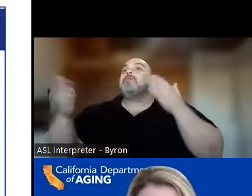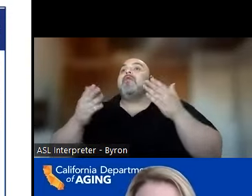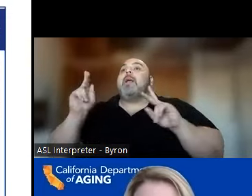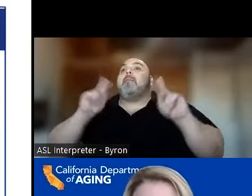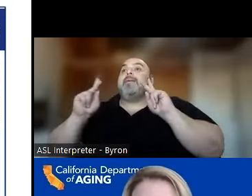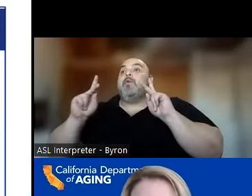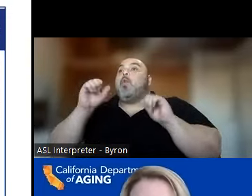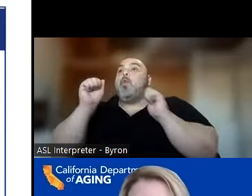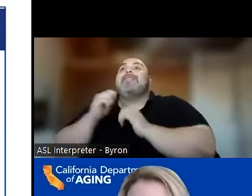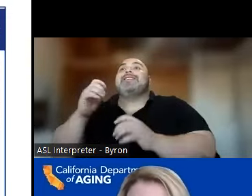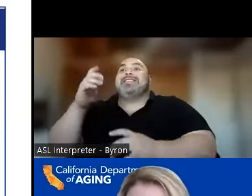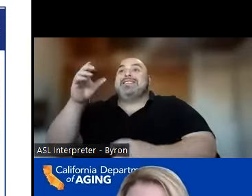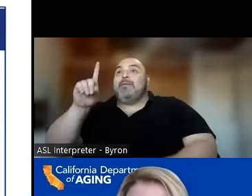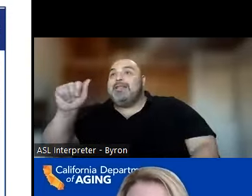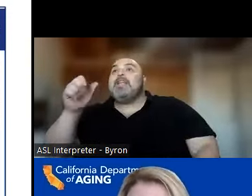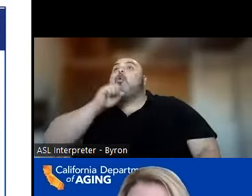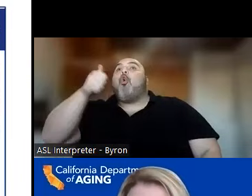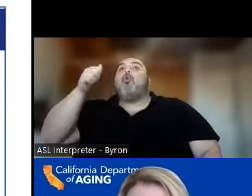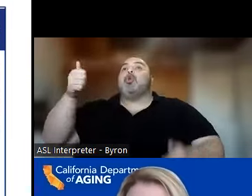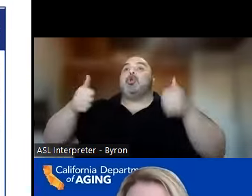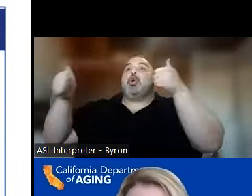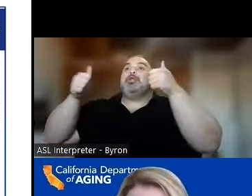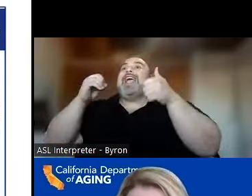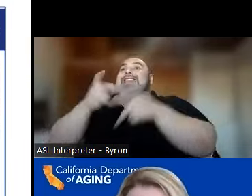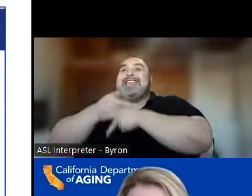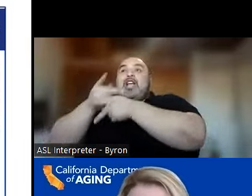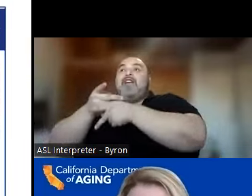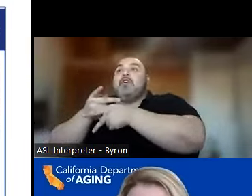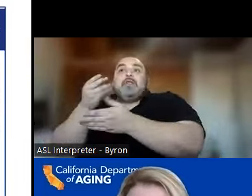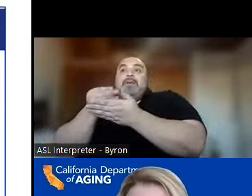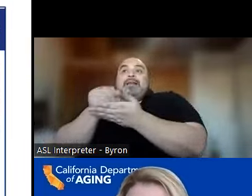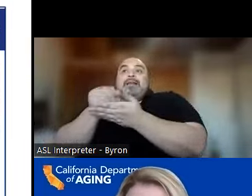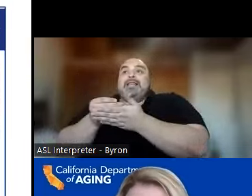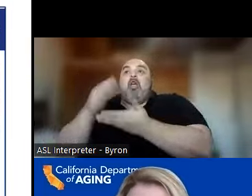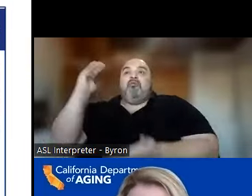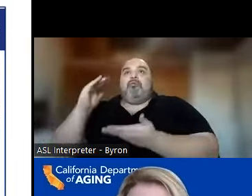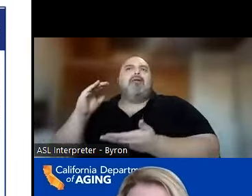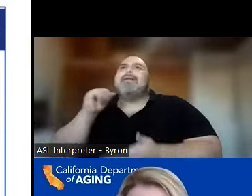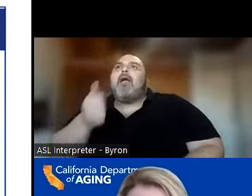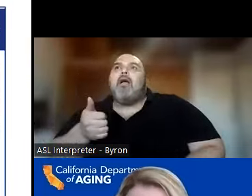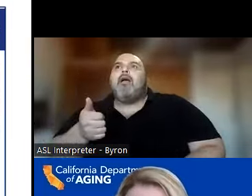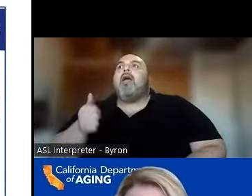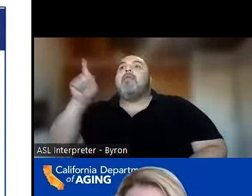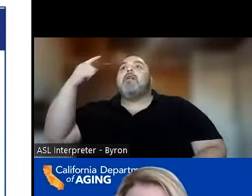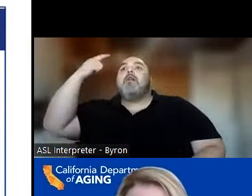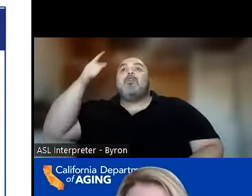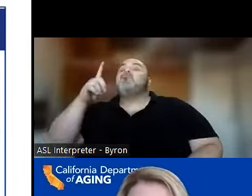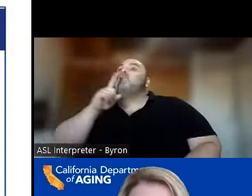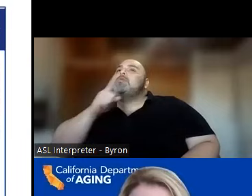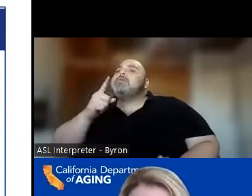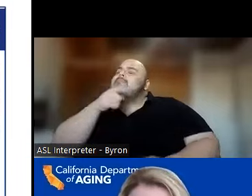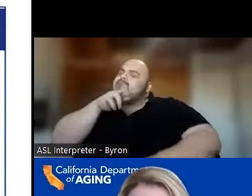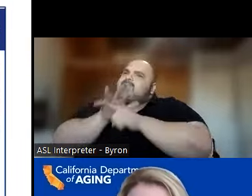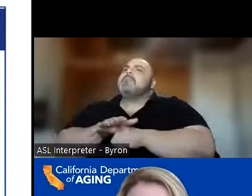and caregivers are, for the most extent, untouched. And the administration has really remained committed to doubling down in